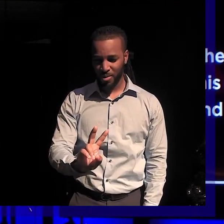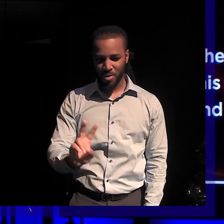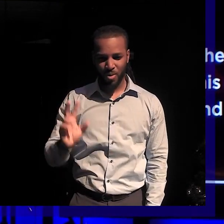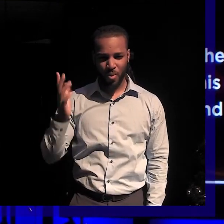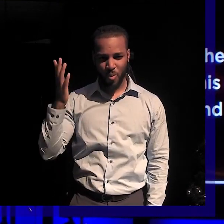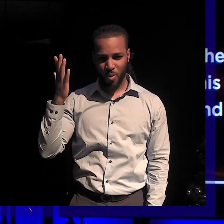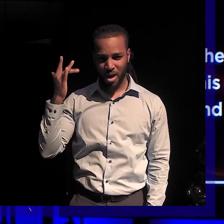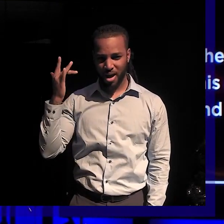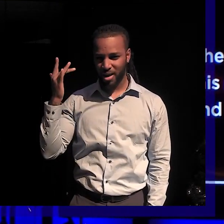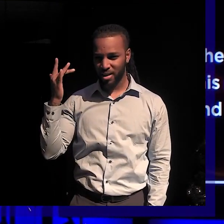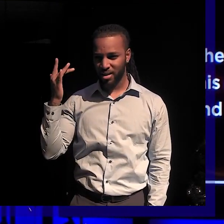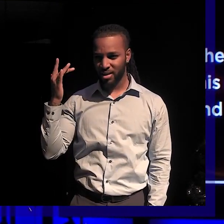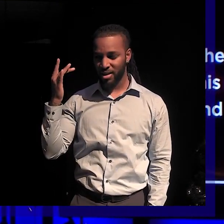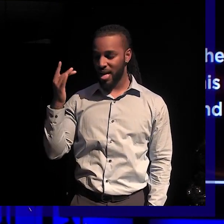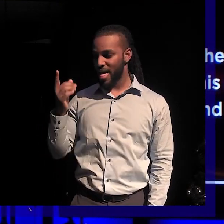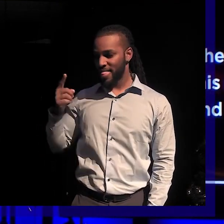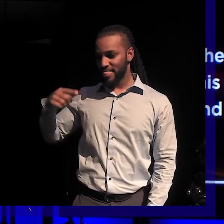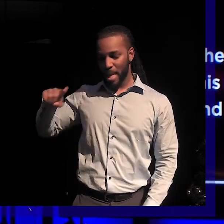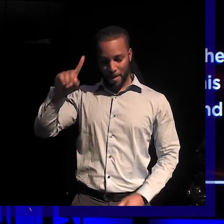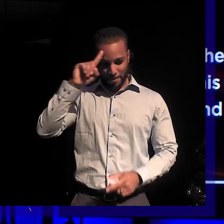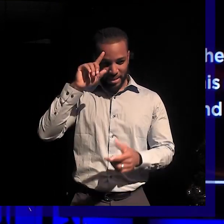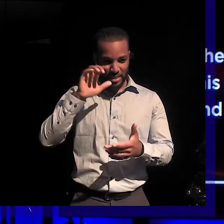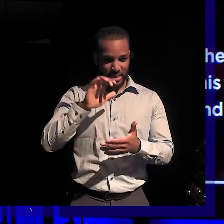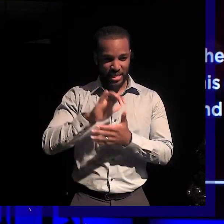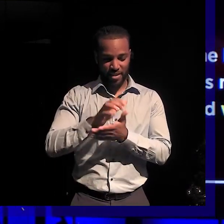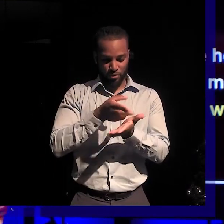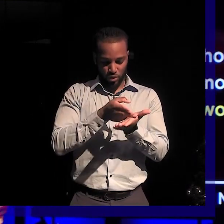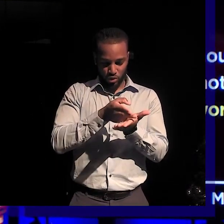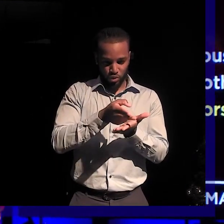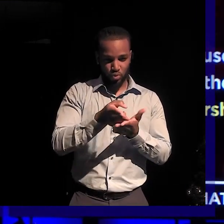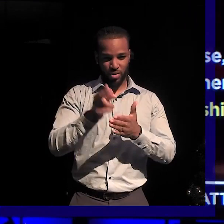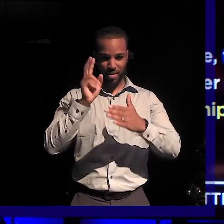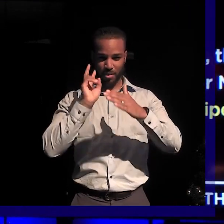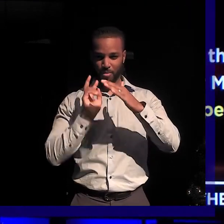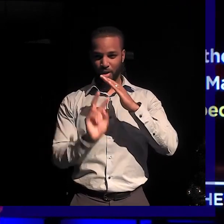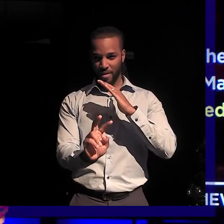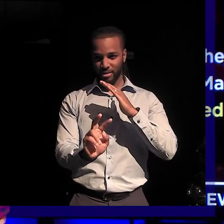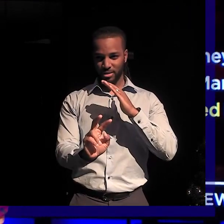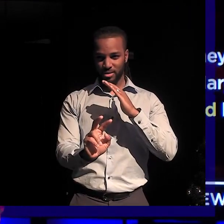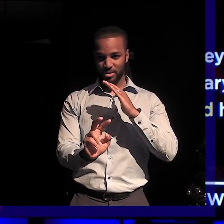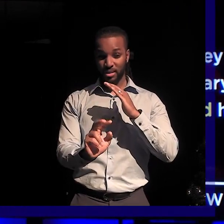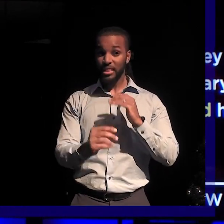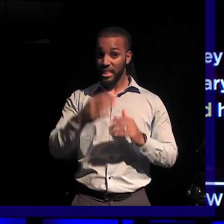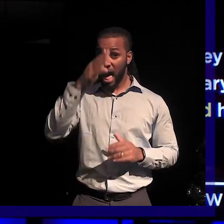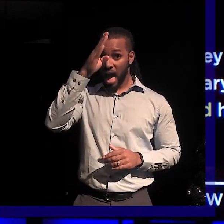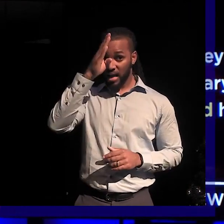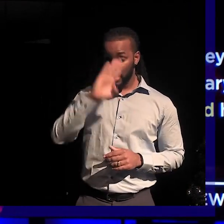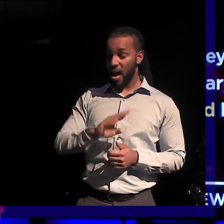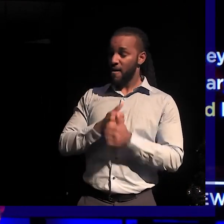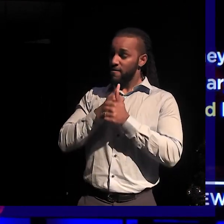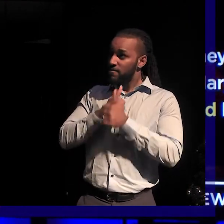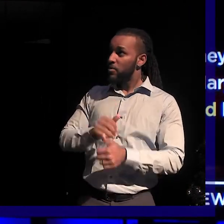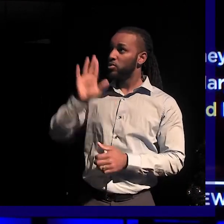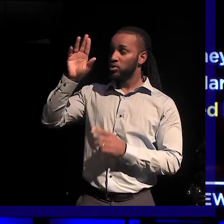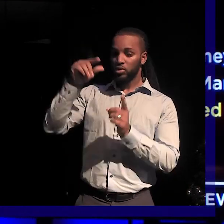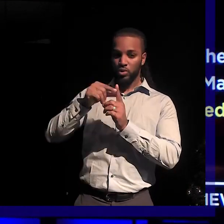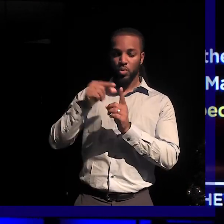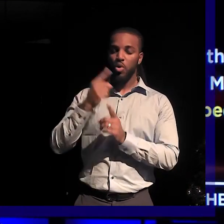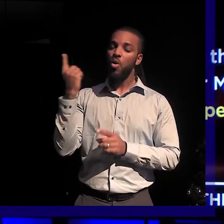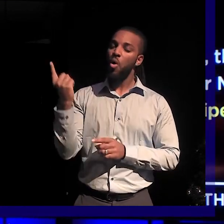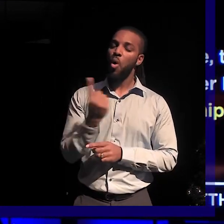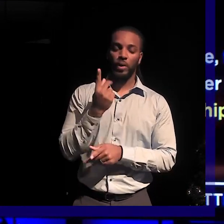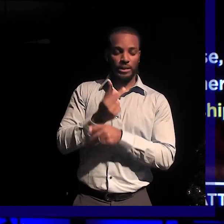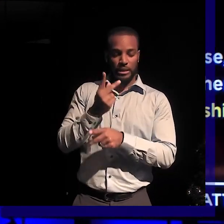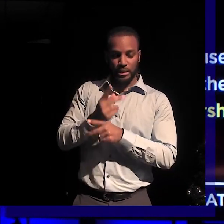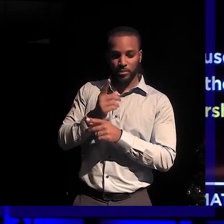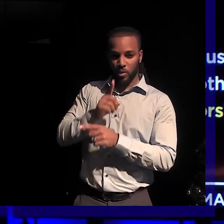Why? Because they believe the truth of the prophecy that God did what he said he would do. He always does